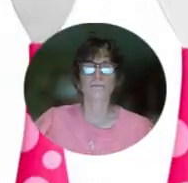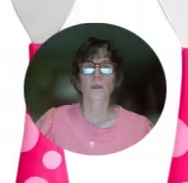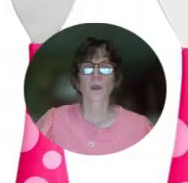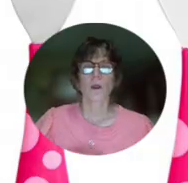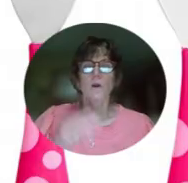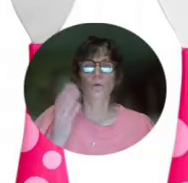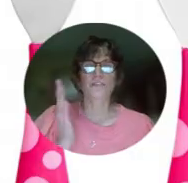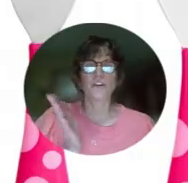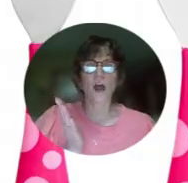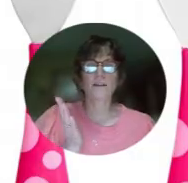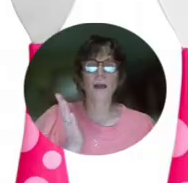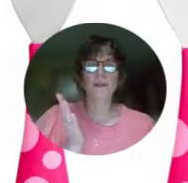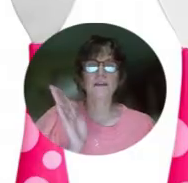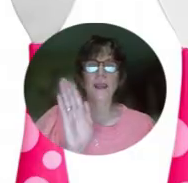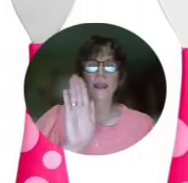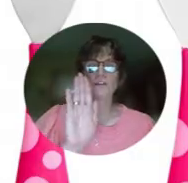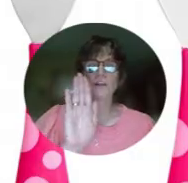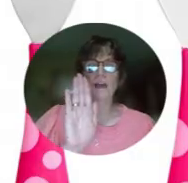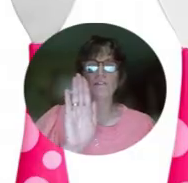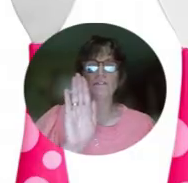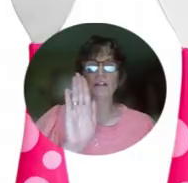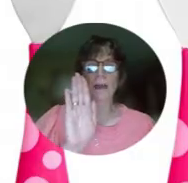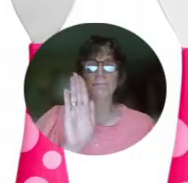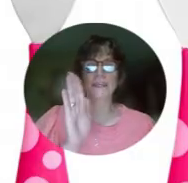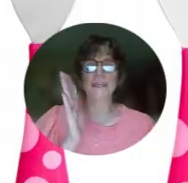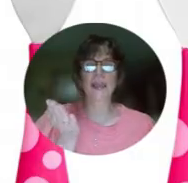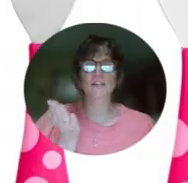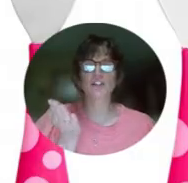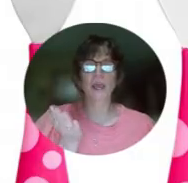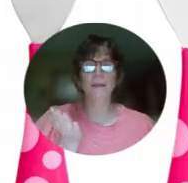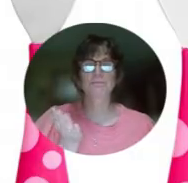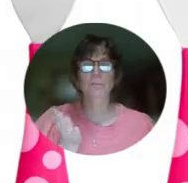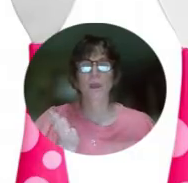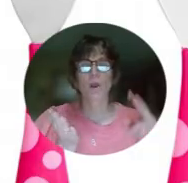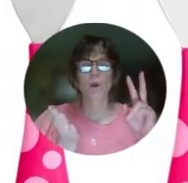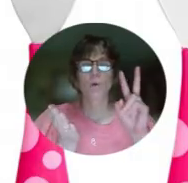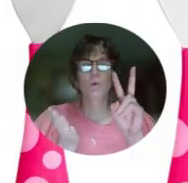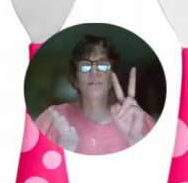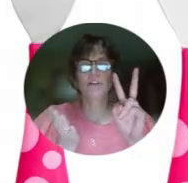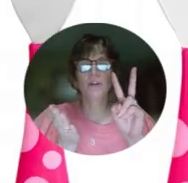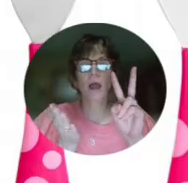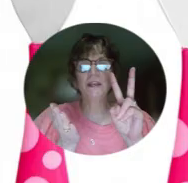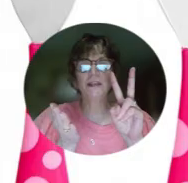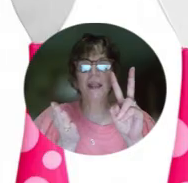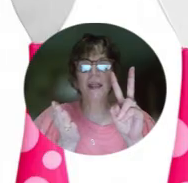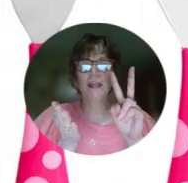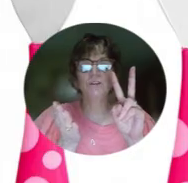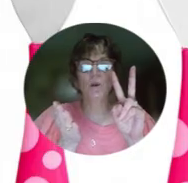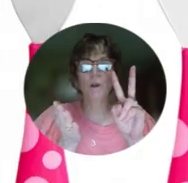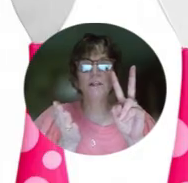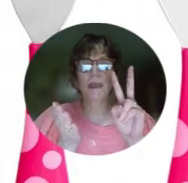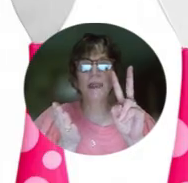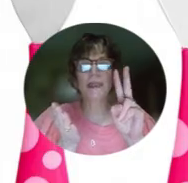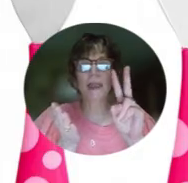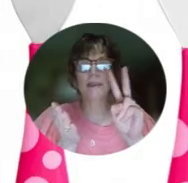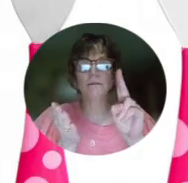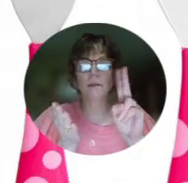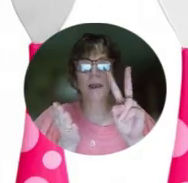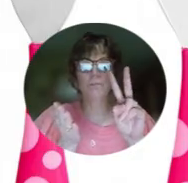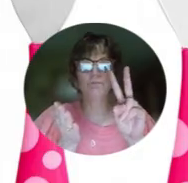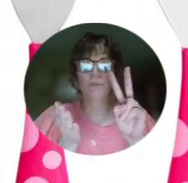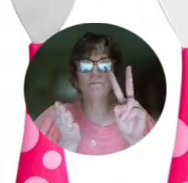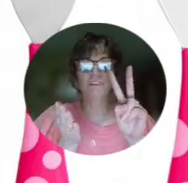Fork. With your non-dominant hand, you're going to have a flat B hand shape. With your dominant hand, you're going to make